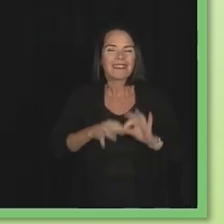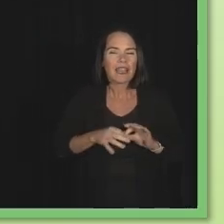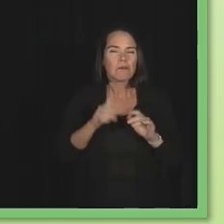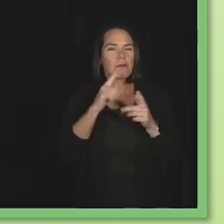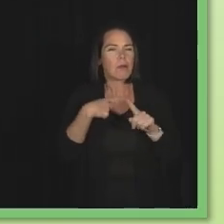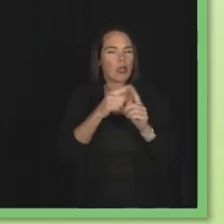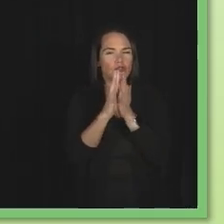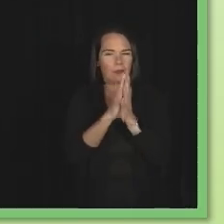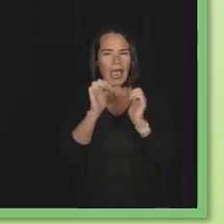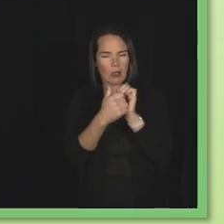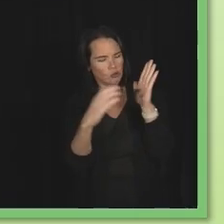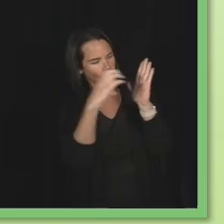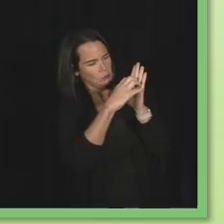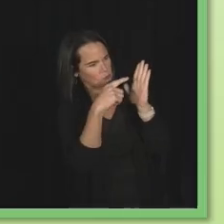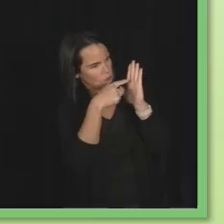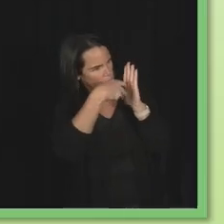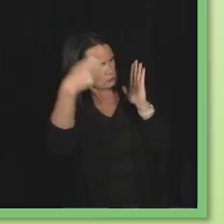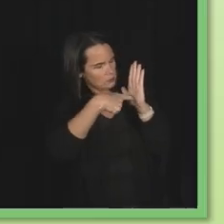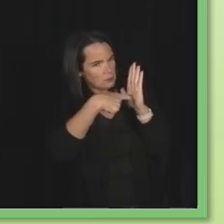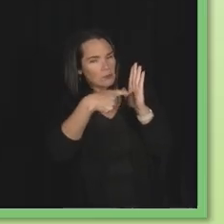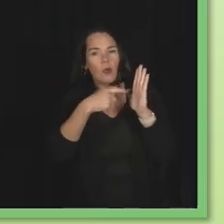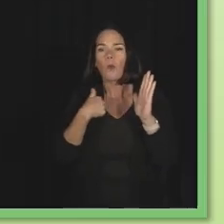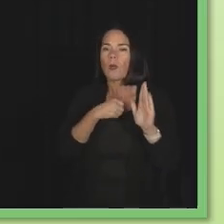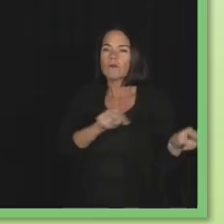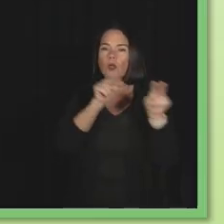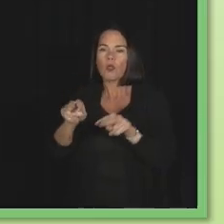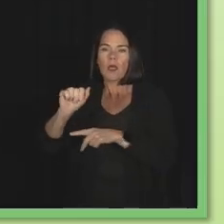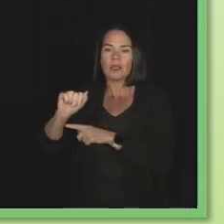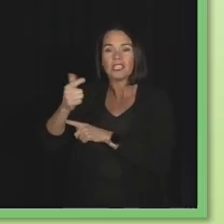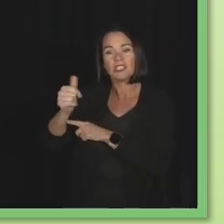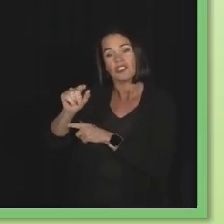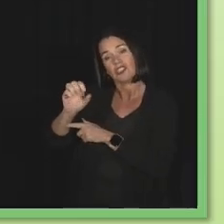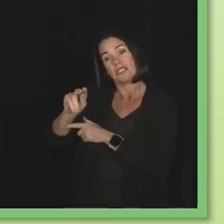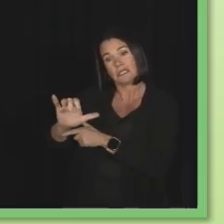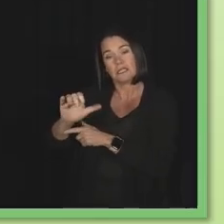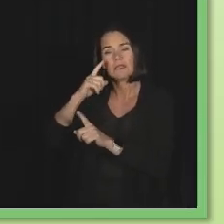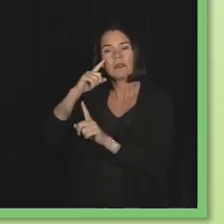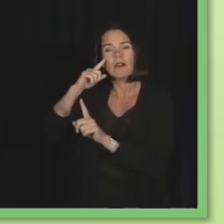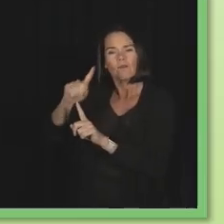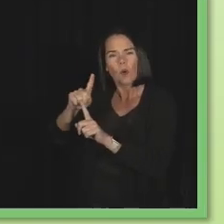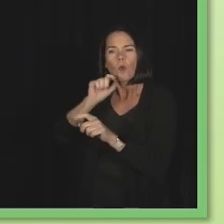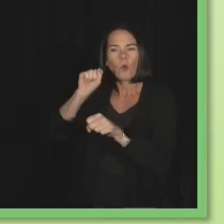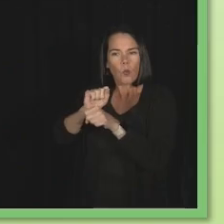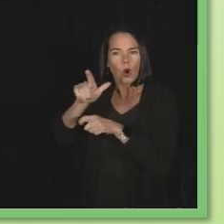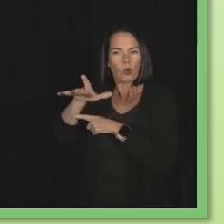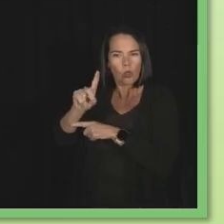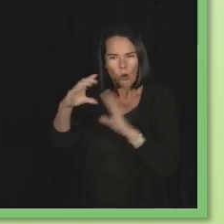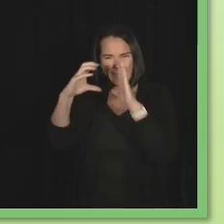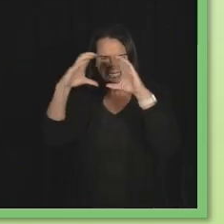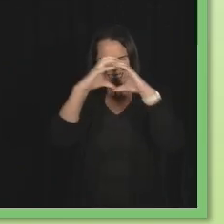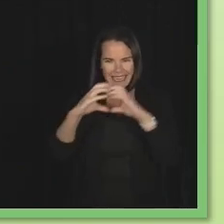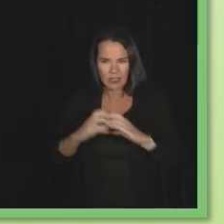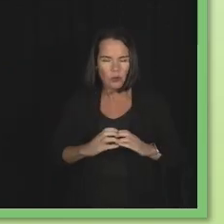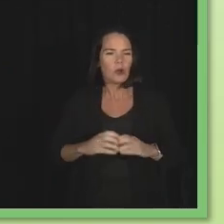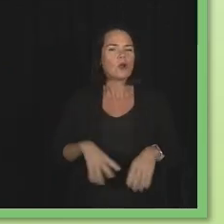inside the body, we need to get inside for an agentic platform the actual workload and container. Tool servers, agents are